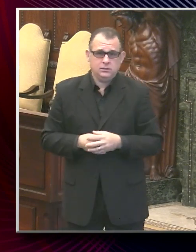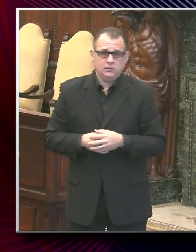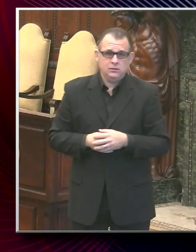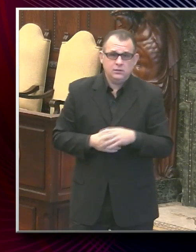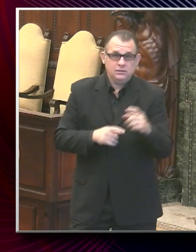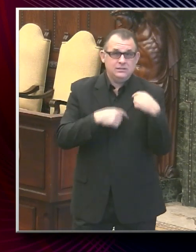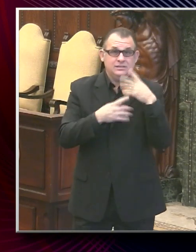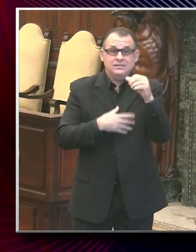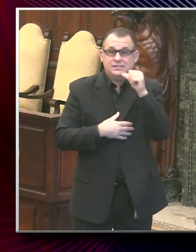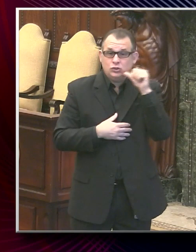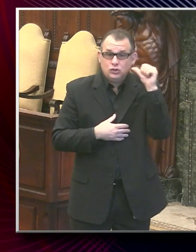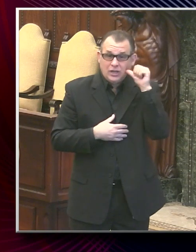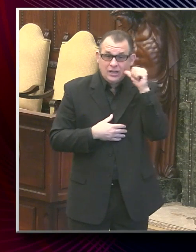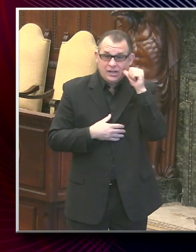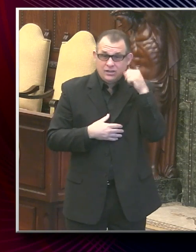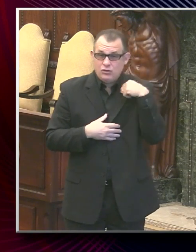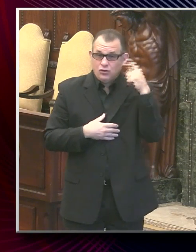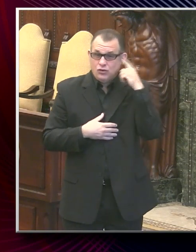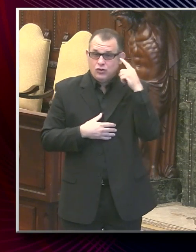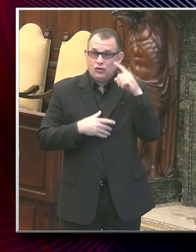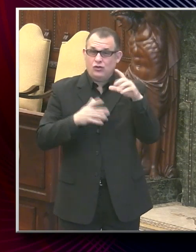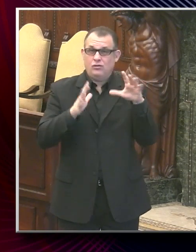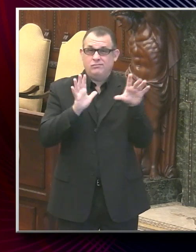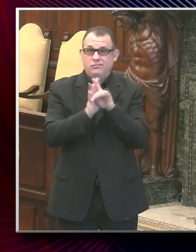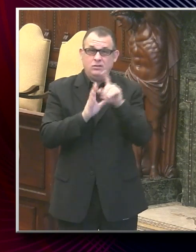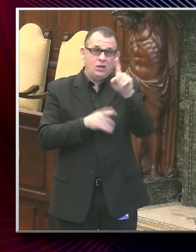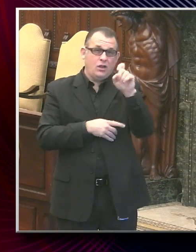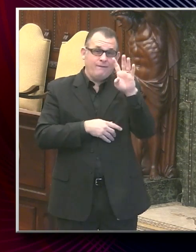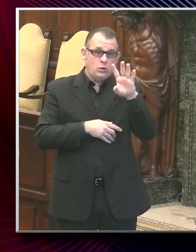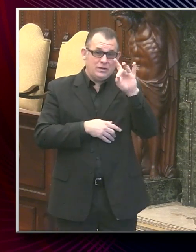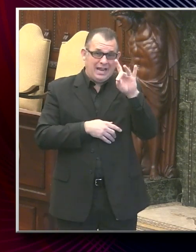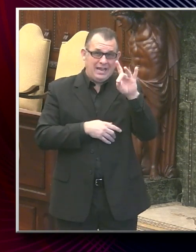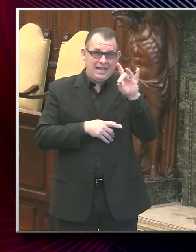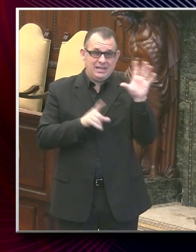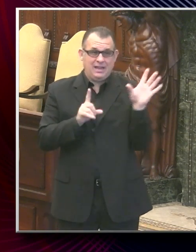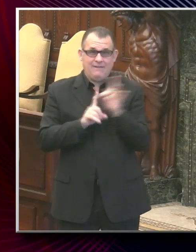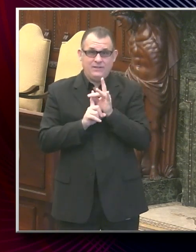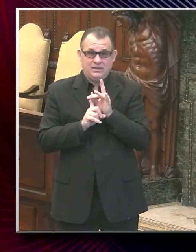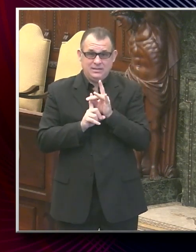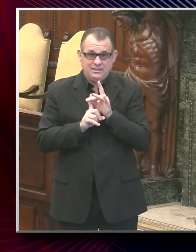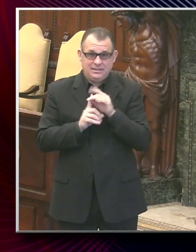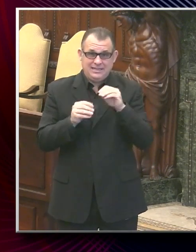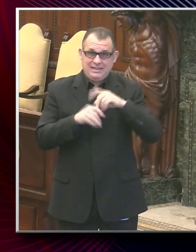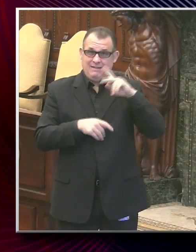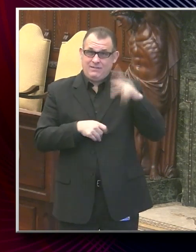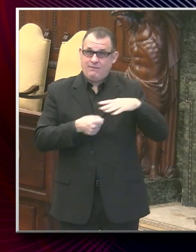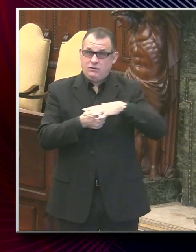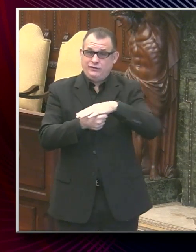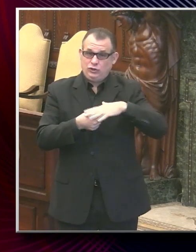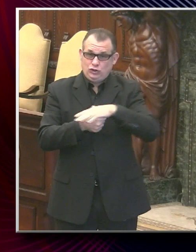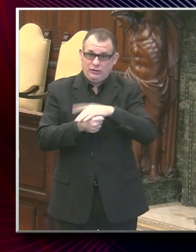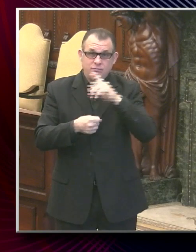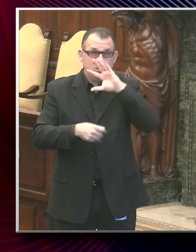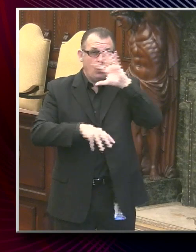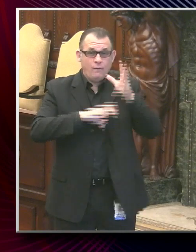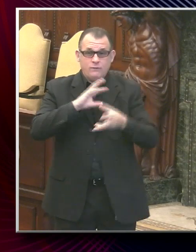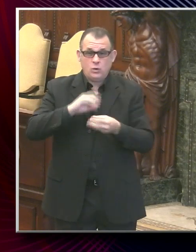we've identified 148 new infections from the coronavirus in Philadelphia residents, bringing us to a total of